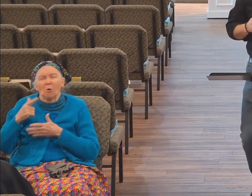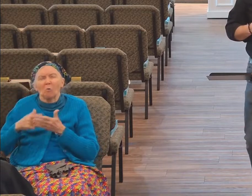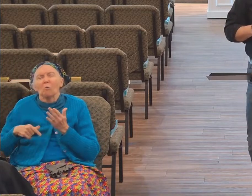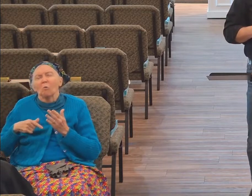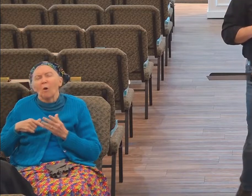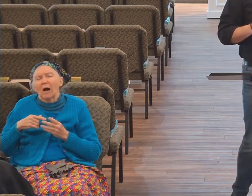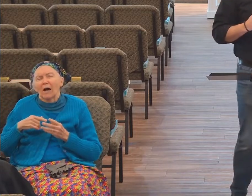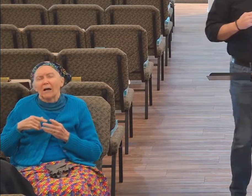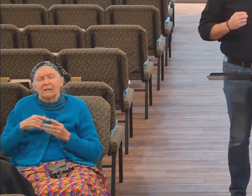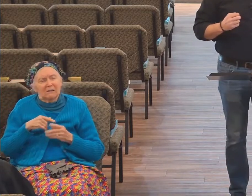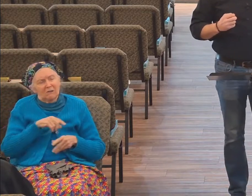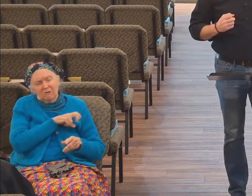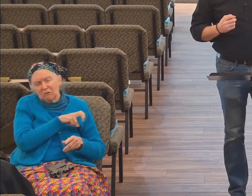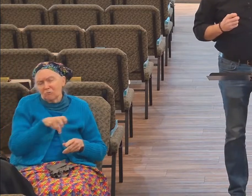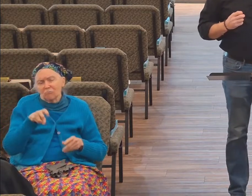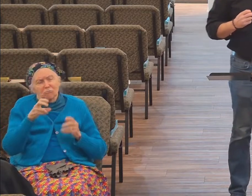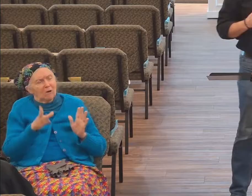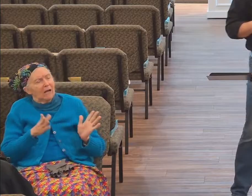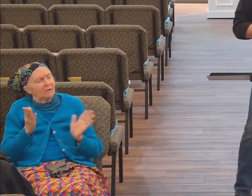And